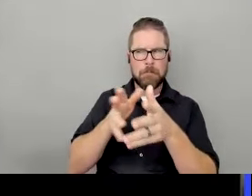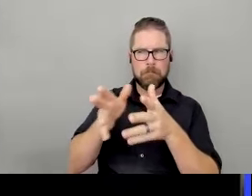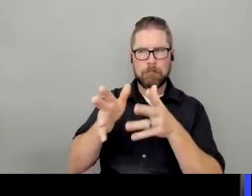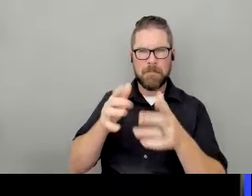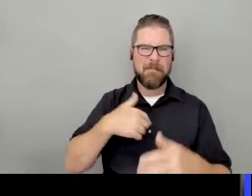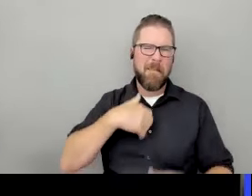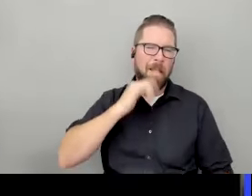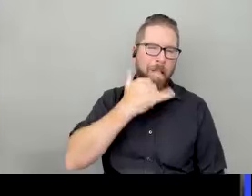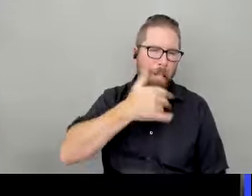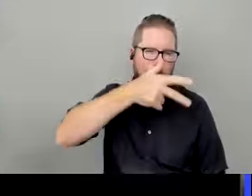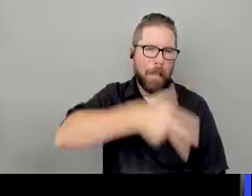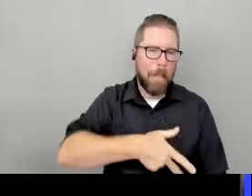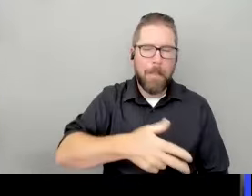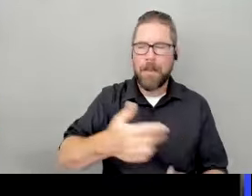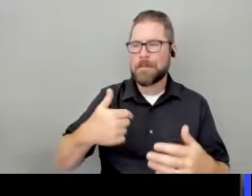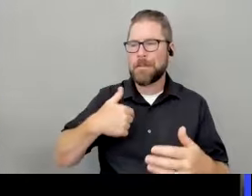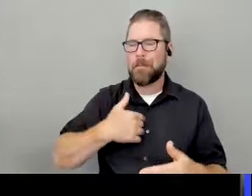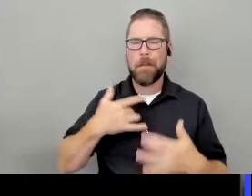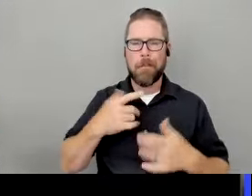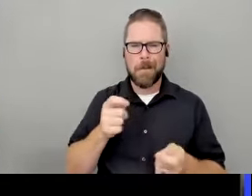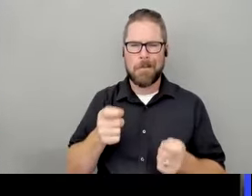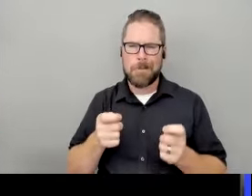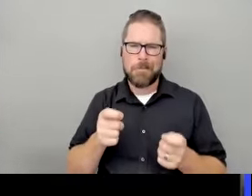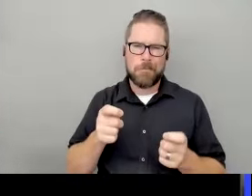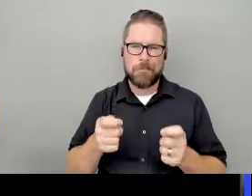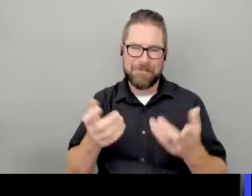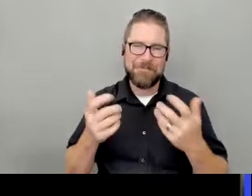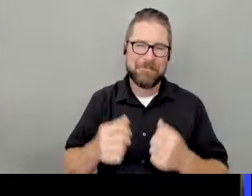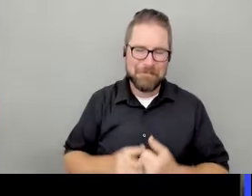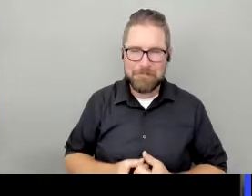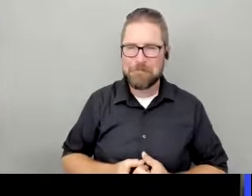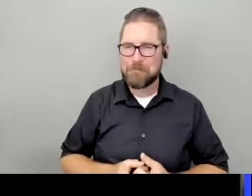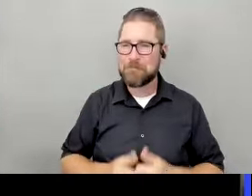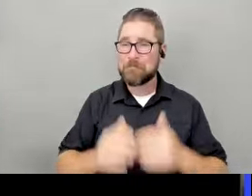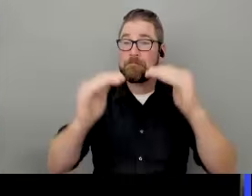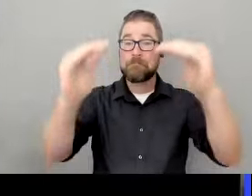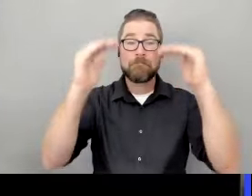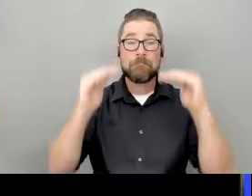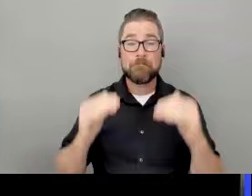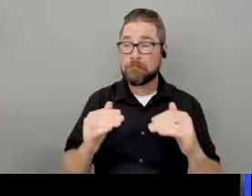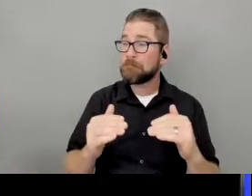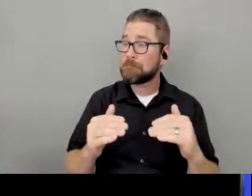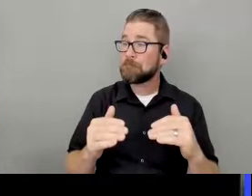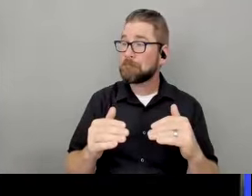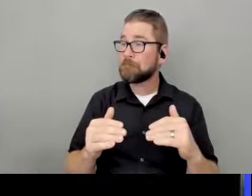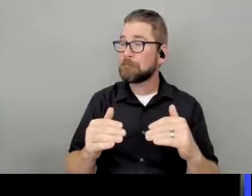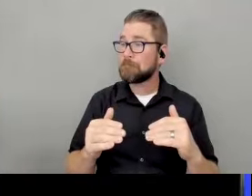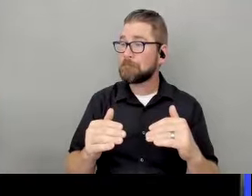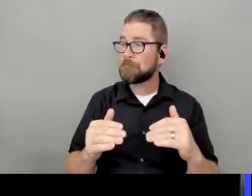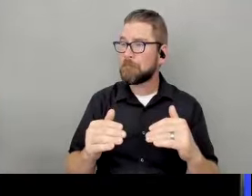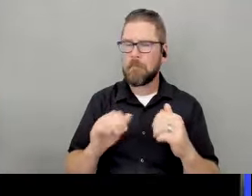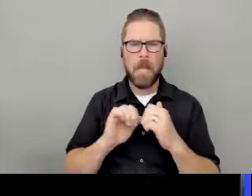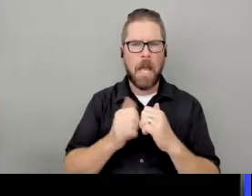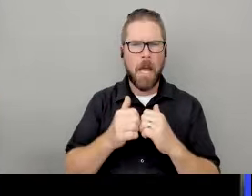adjusting on my timelines. The next little button I want to point out here is how to add an interaction. An